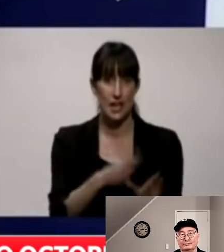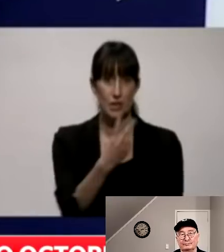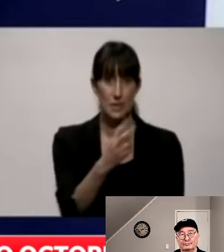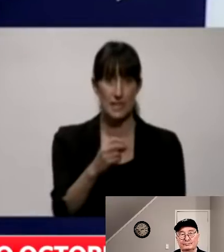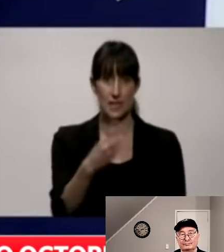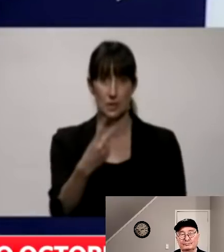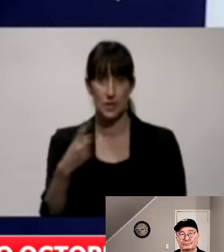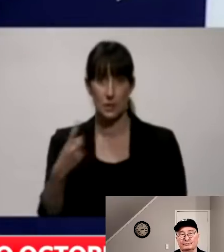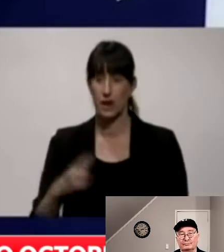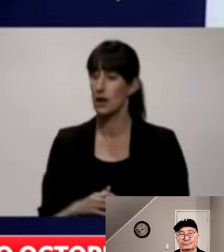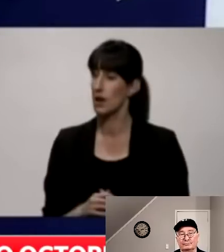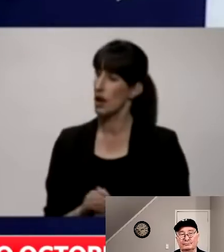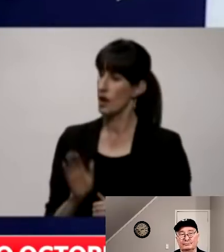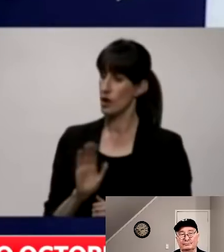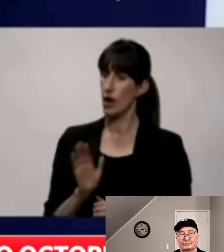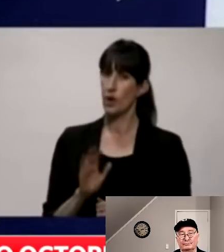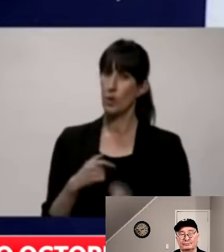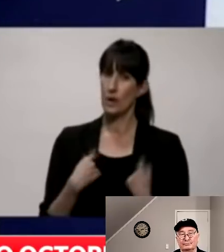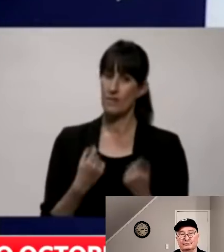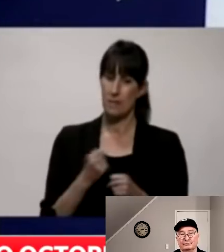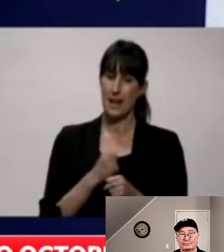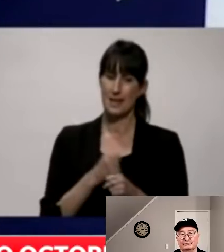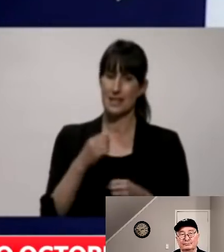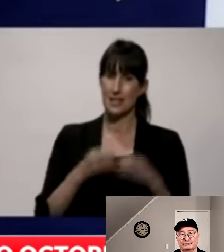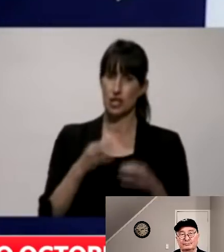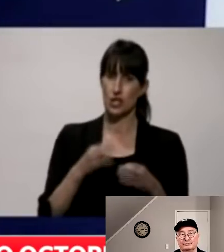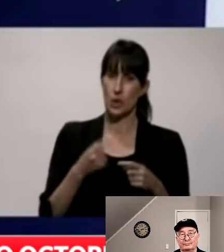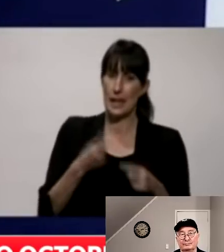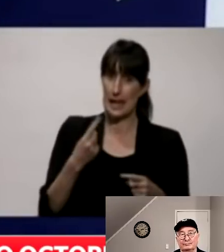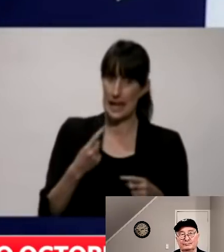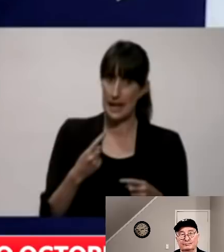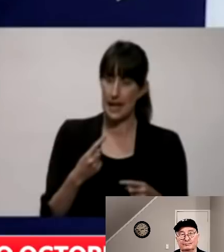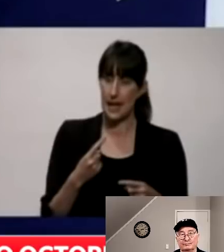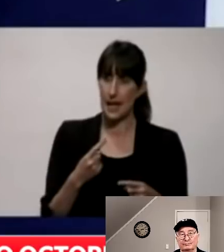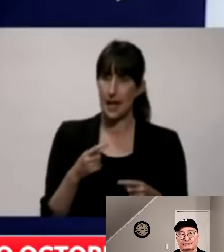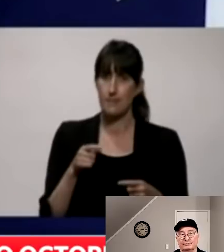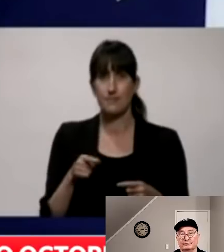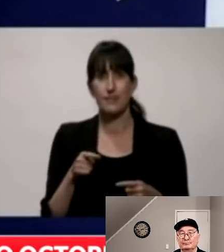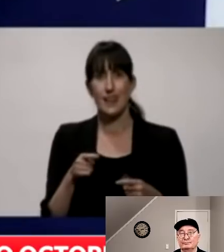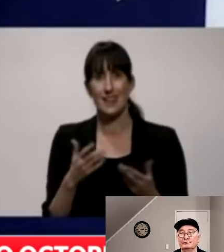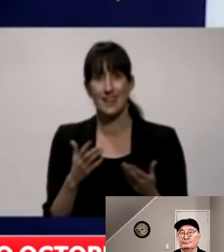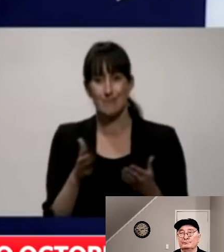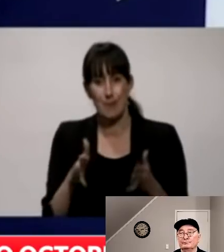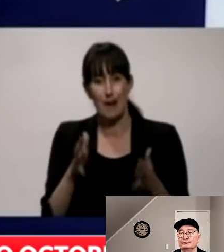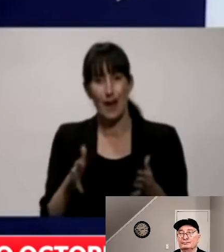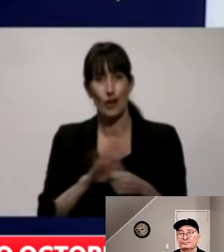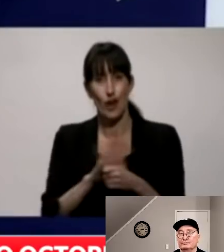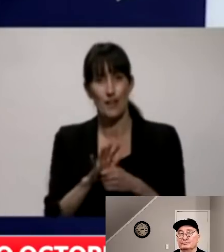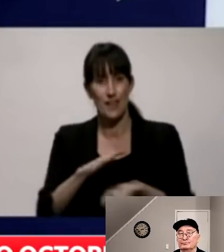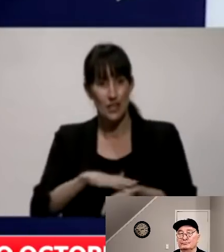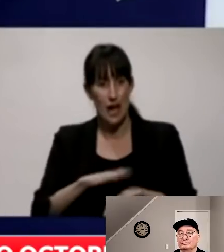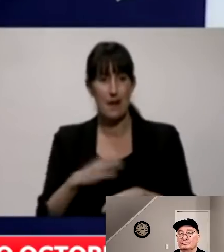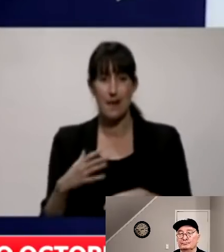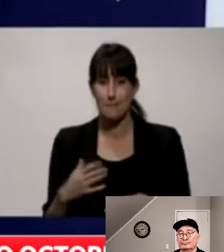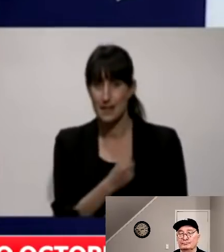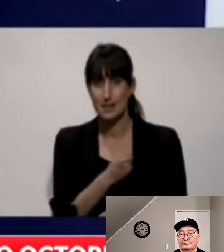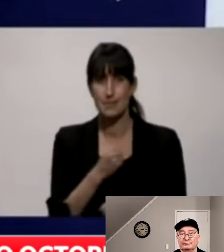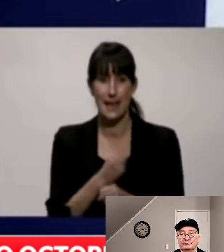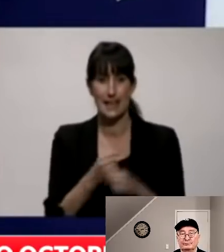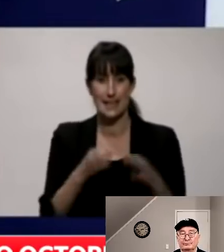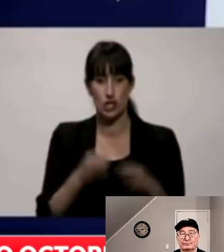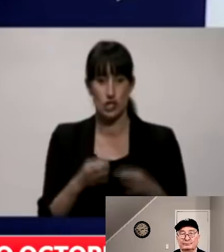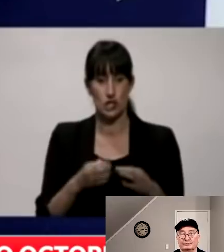ability to make decisions very quickly. We've seen the importance of that in the pandemic response. We have the